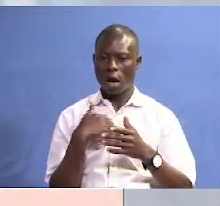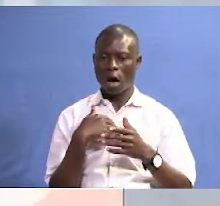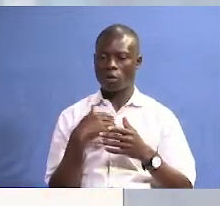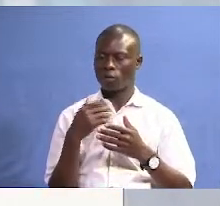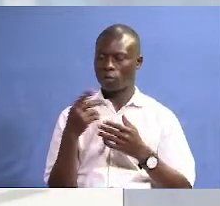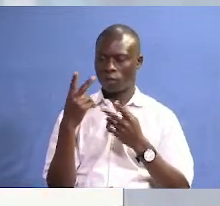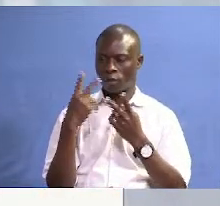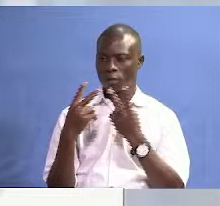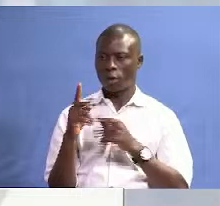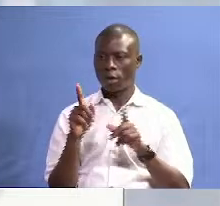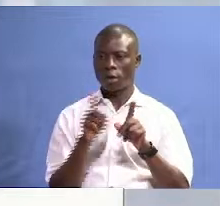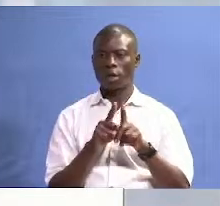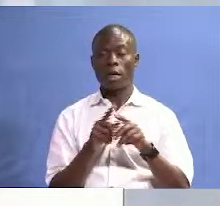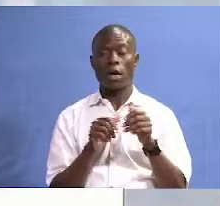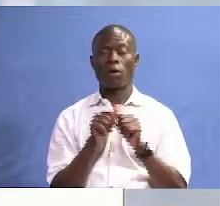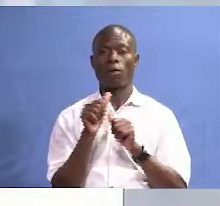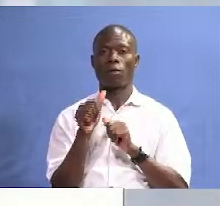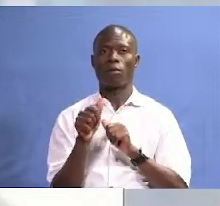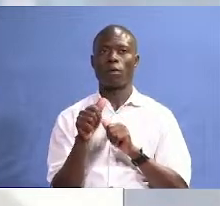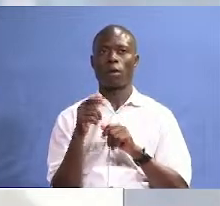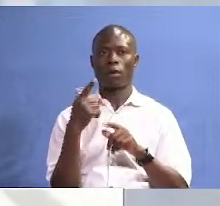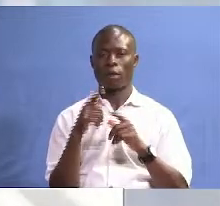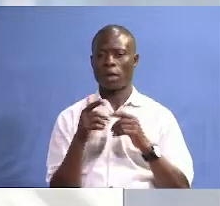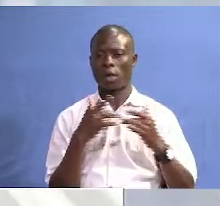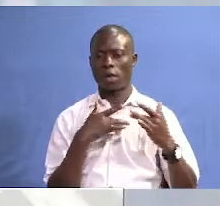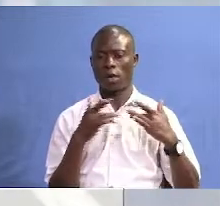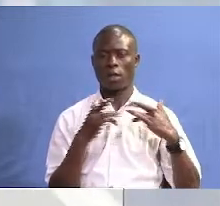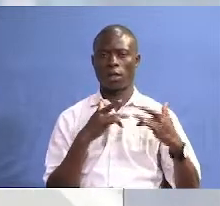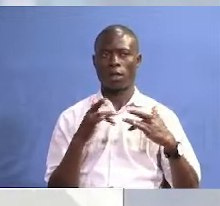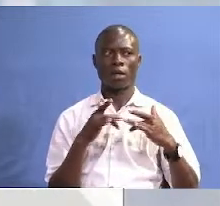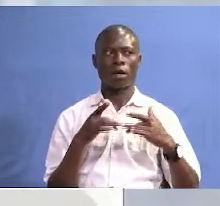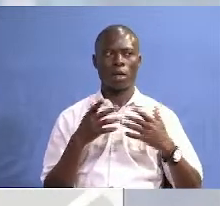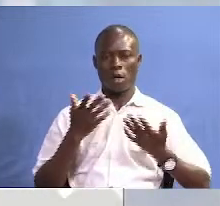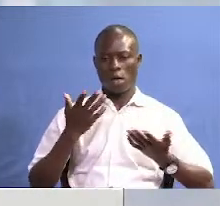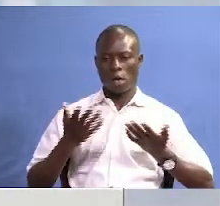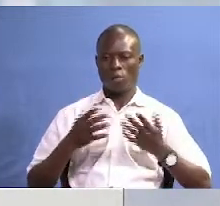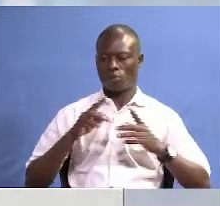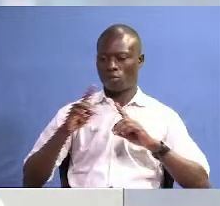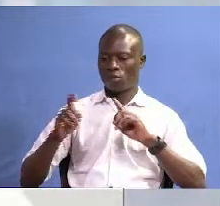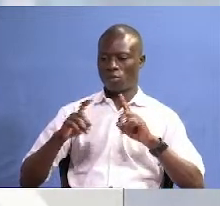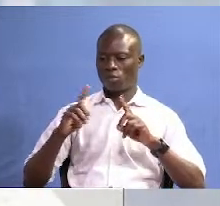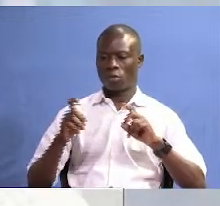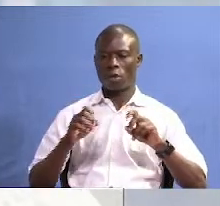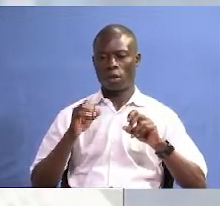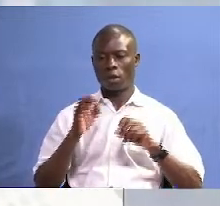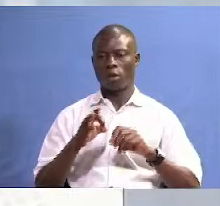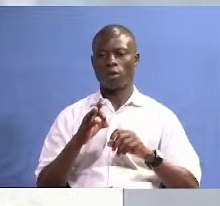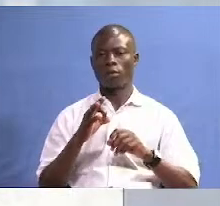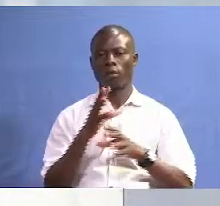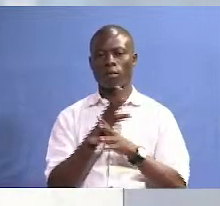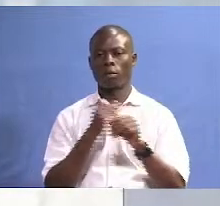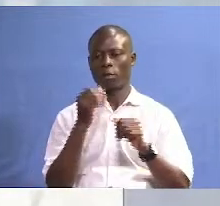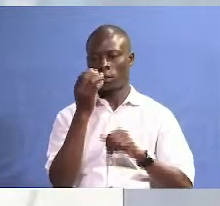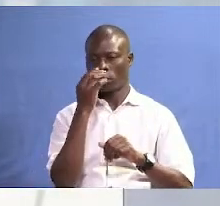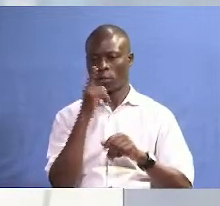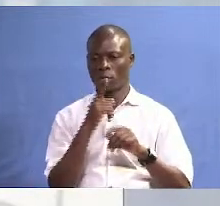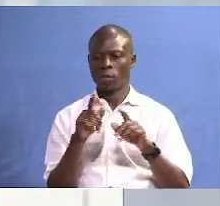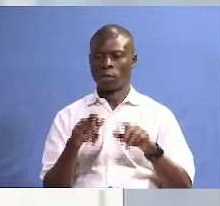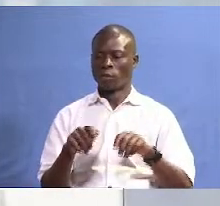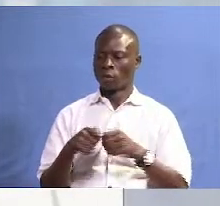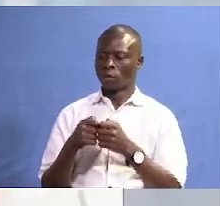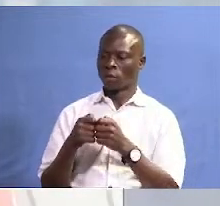perspective as far as the law is concerned, and whether the question of if President William Ruto actually followed the